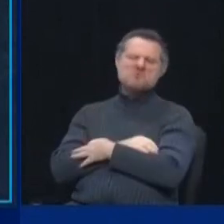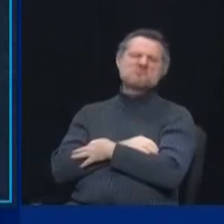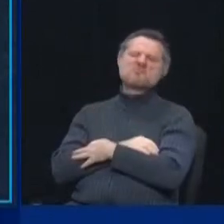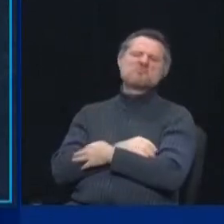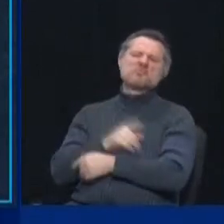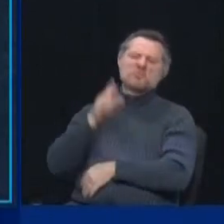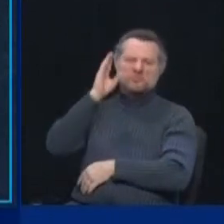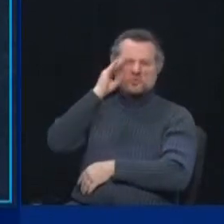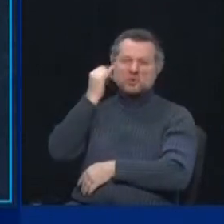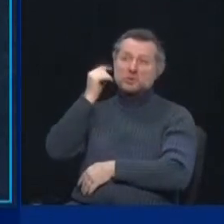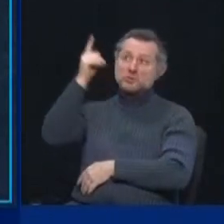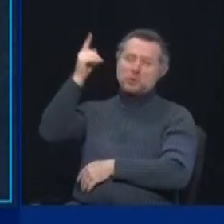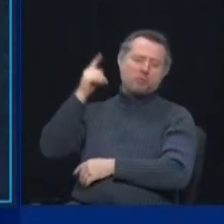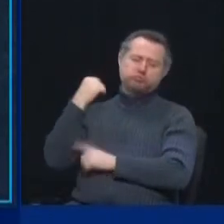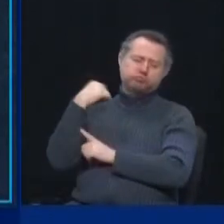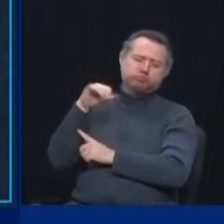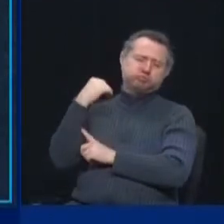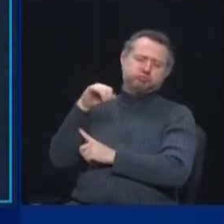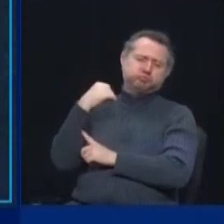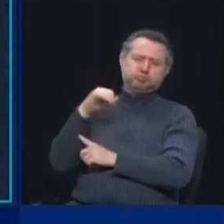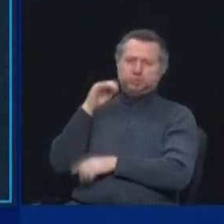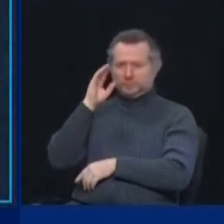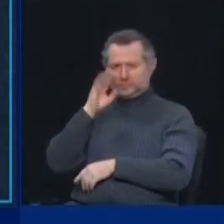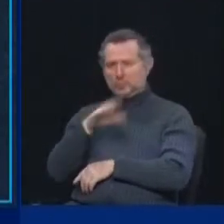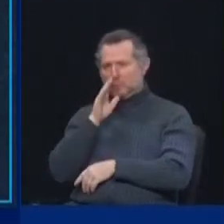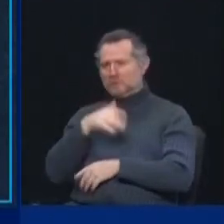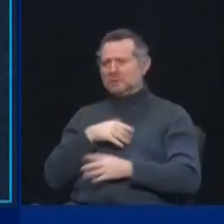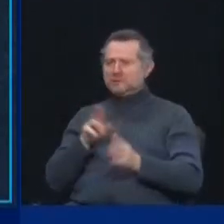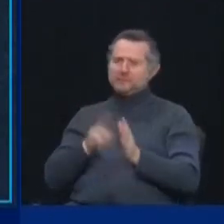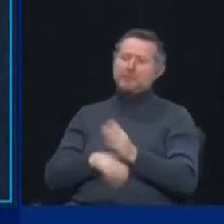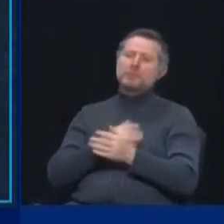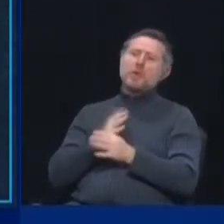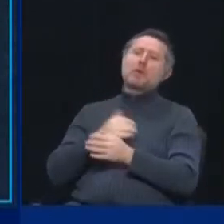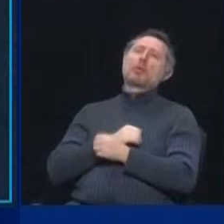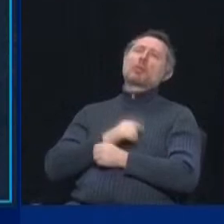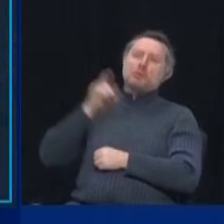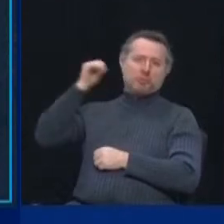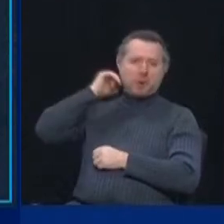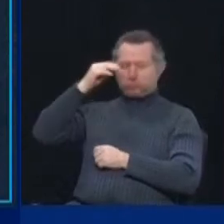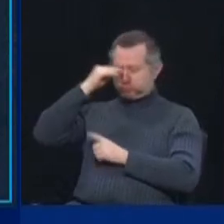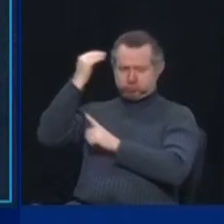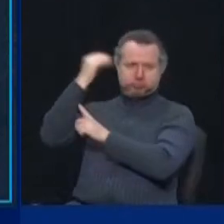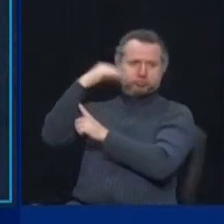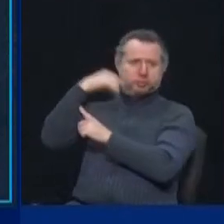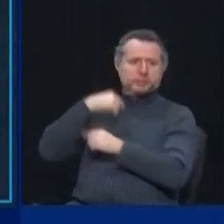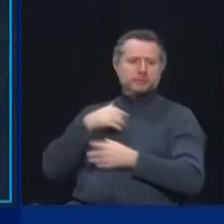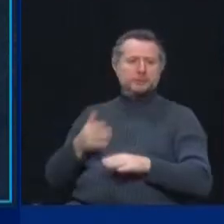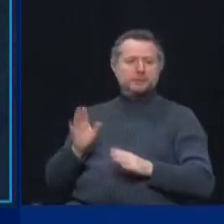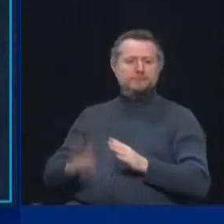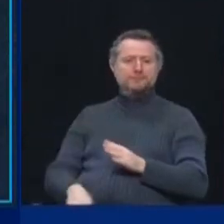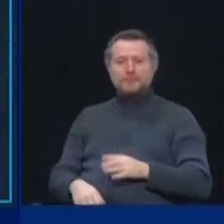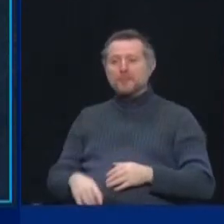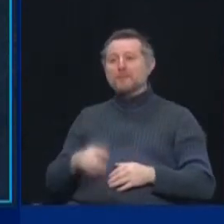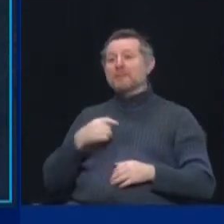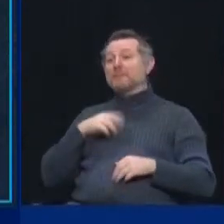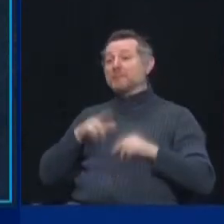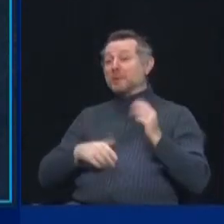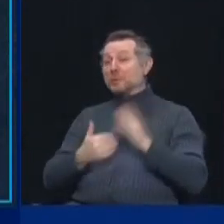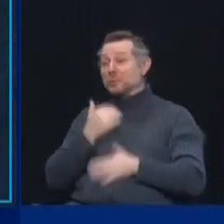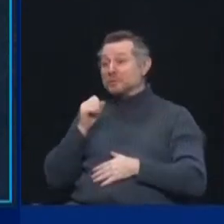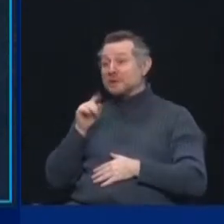federal government to agree. You can't do this. And then you have to build stations. We don't build stations anymore. When